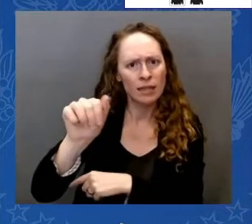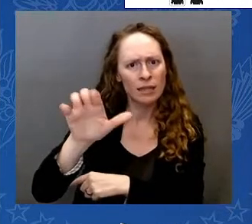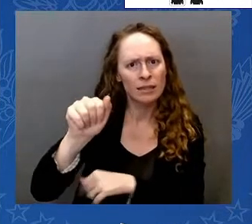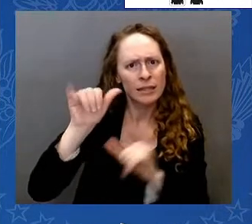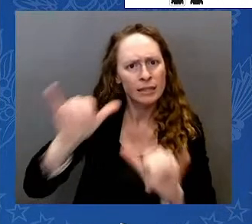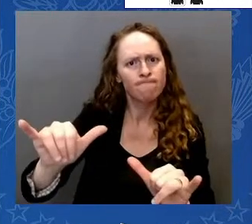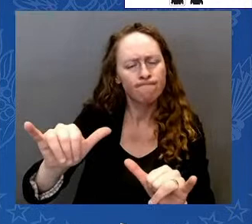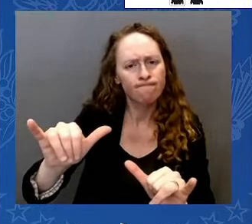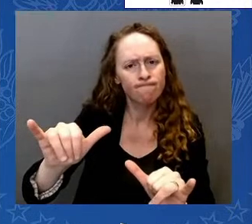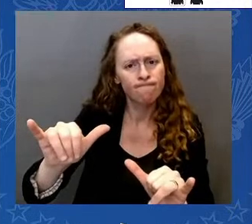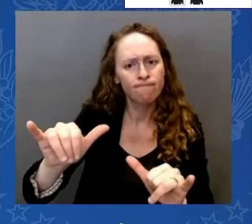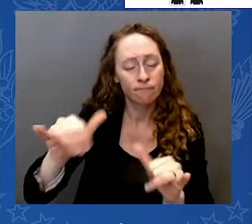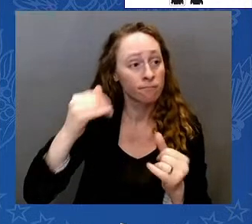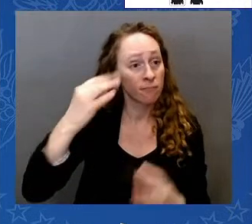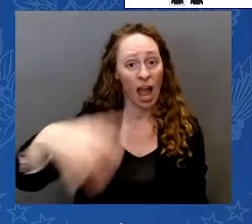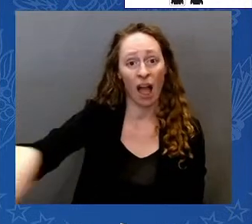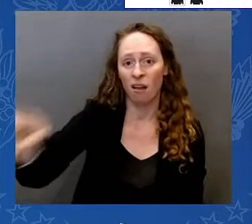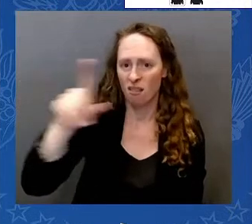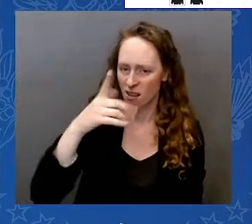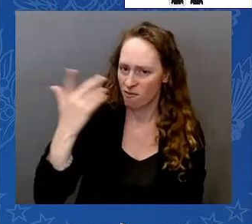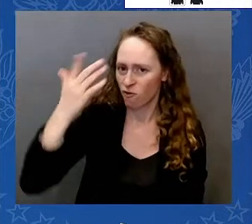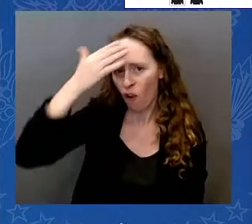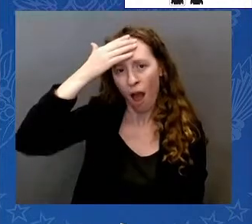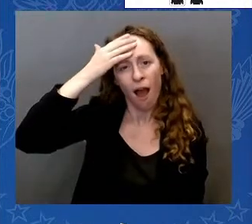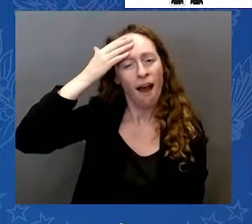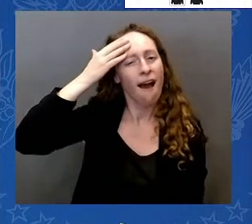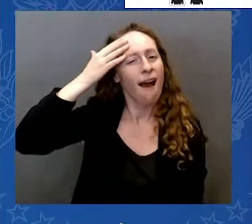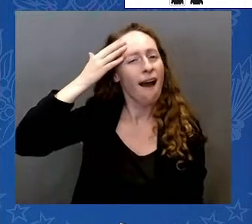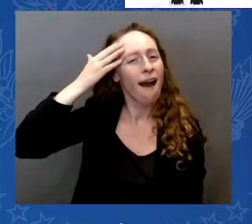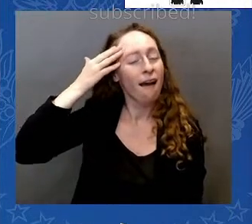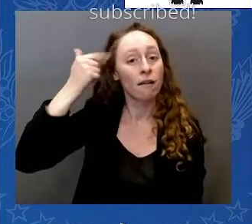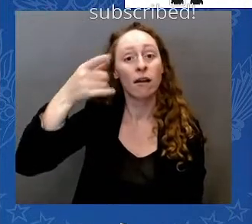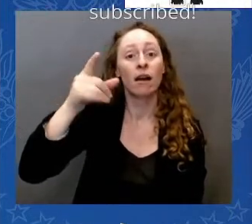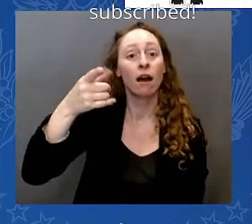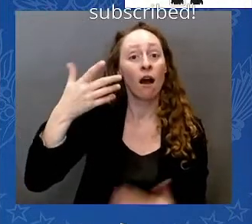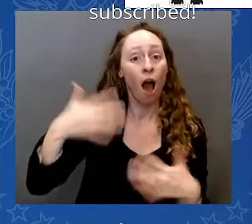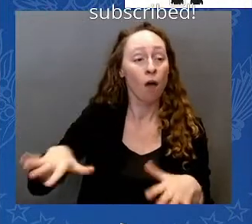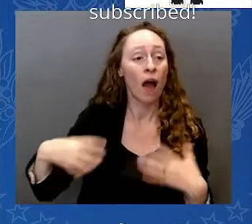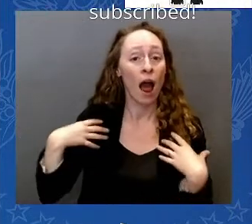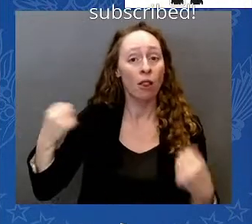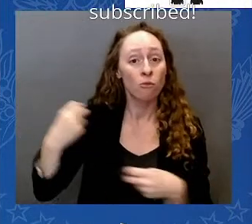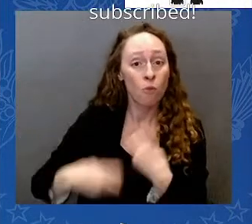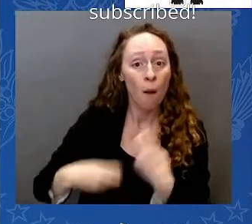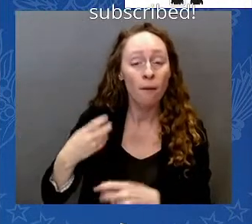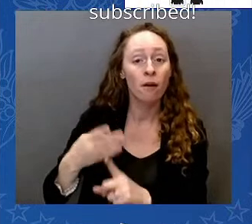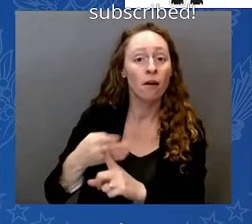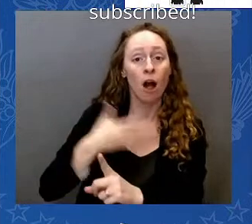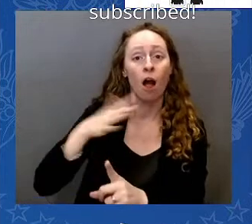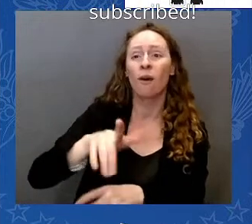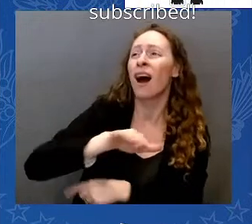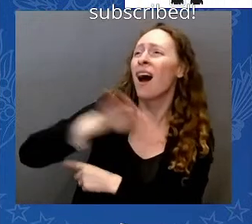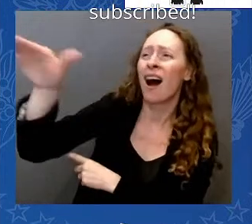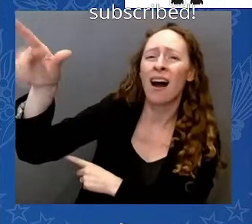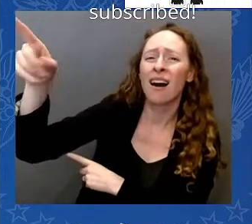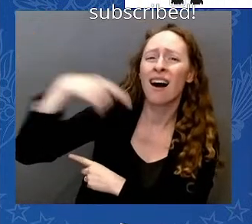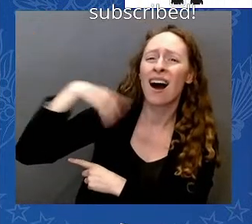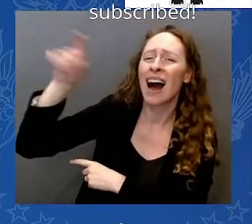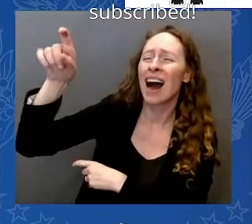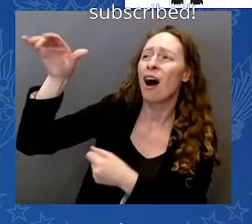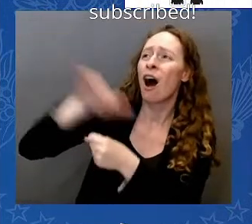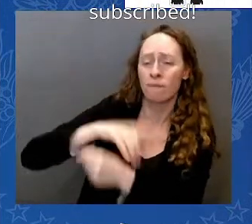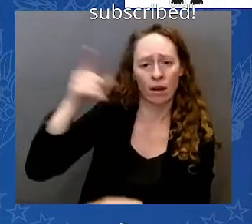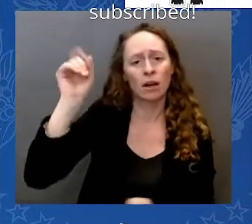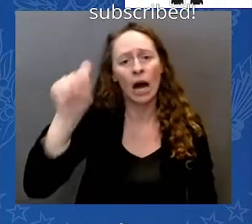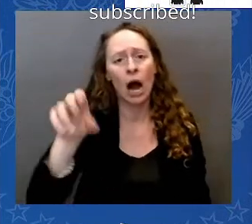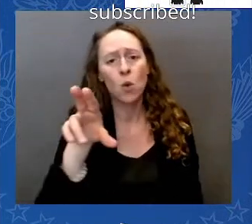had a pre-existing condition could not get insurance. Let me say it again. You could not get insurance if you didn't have a whole hell of a lot of money to